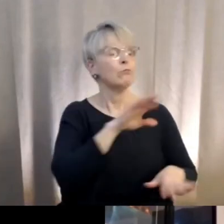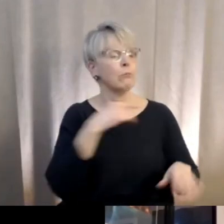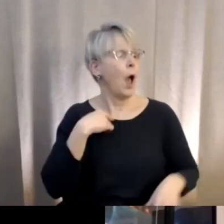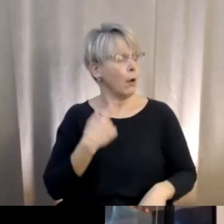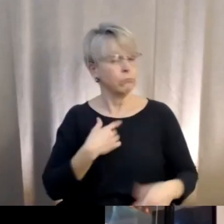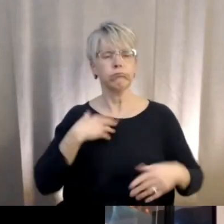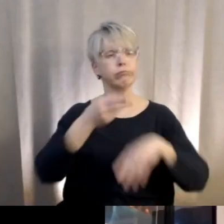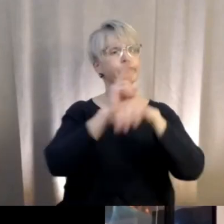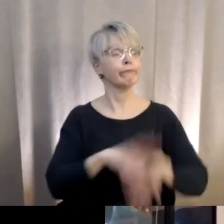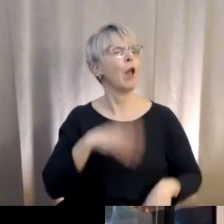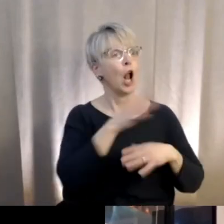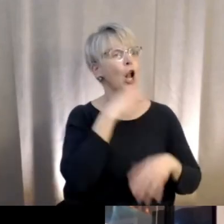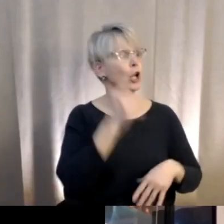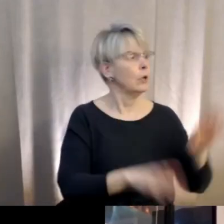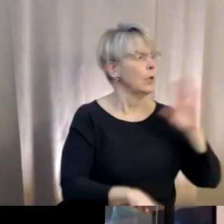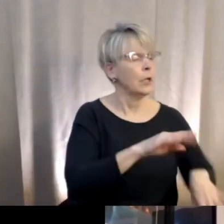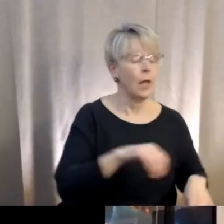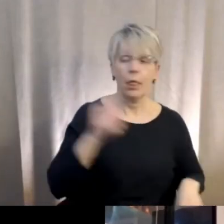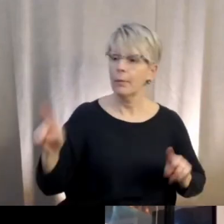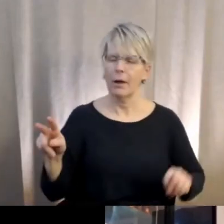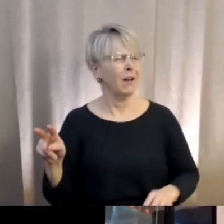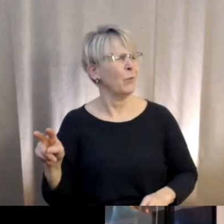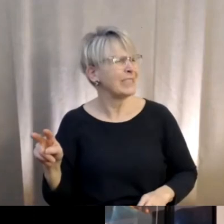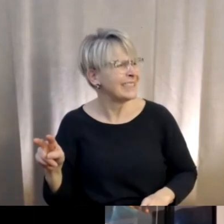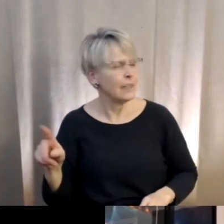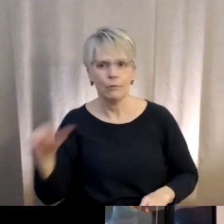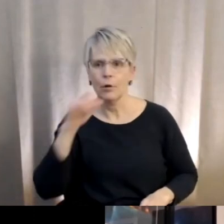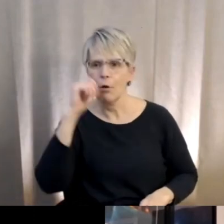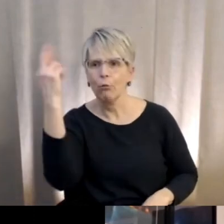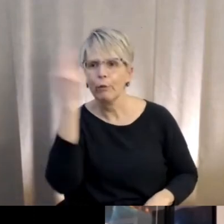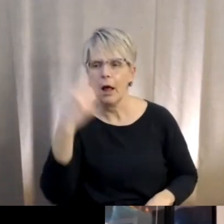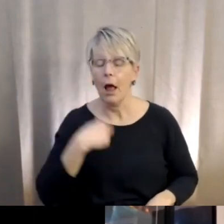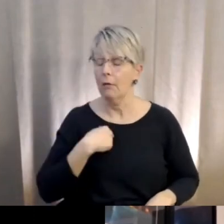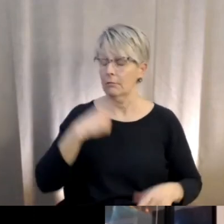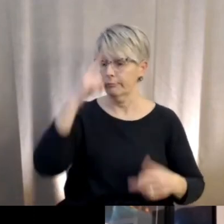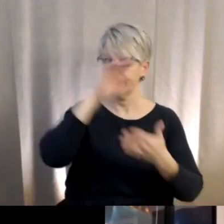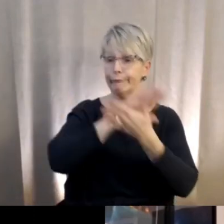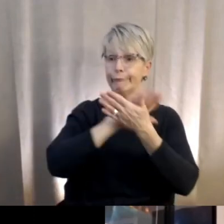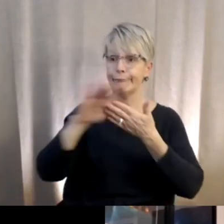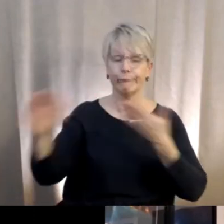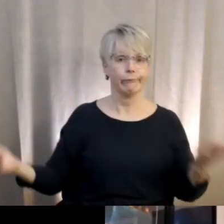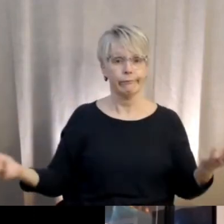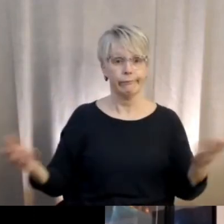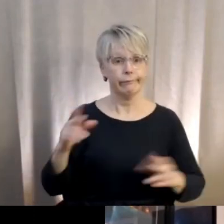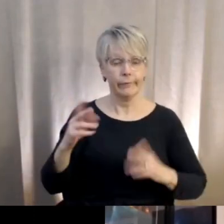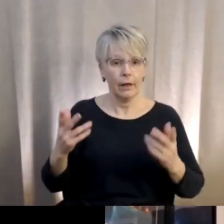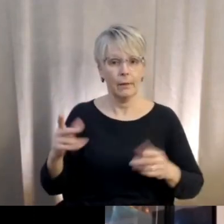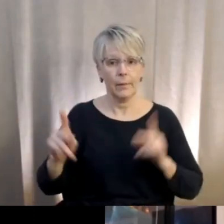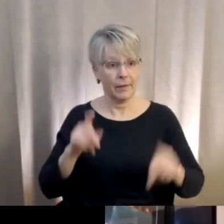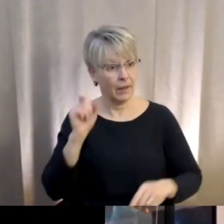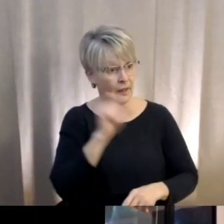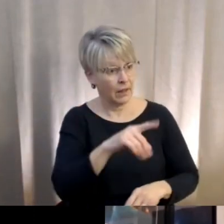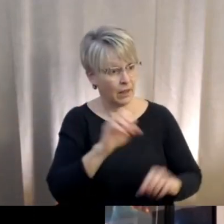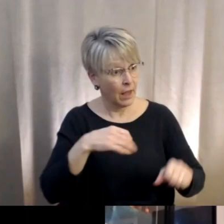second nature, that other people are like, what? I didn't realize that. Like, sometimes I forget. I get questions like, can I have a